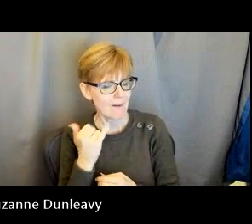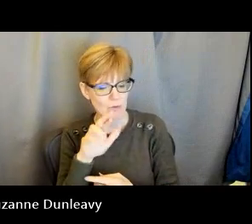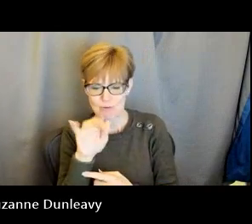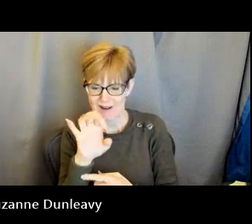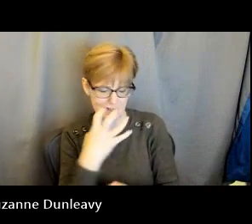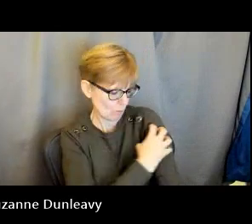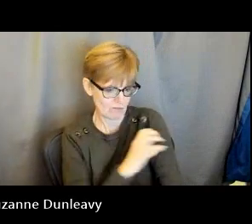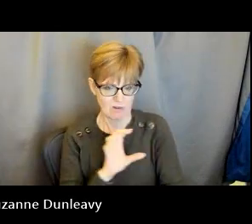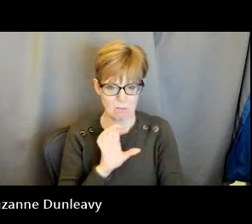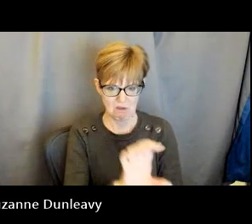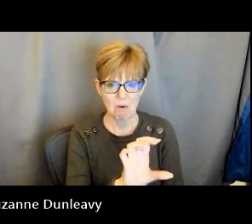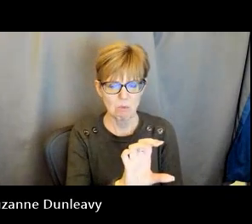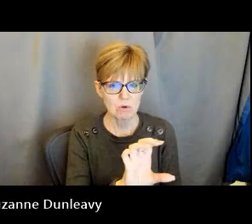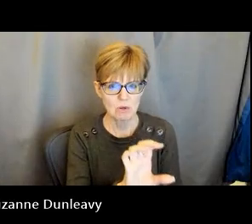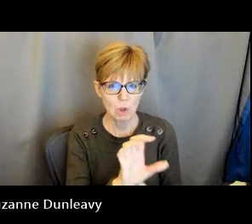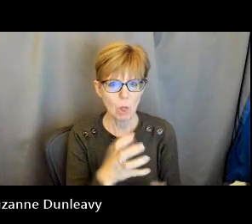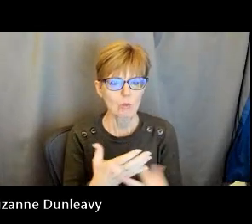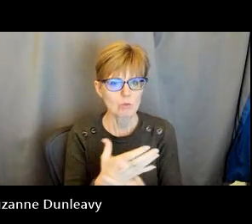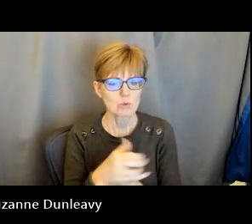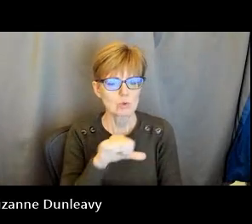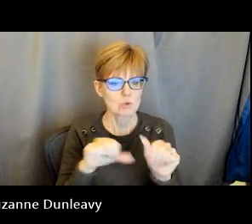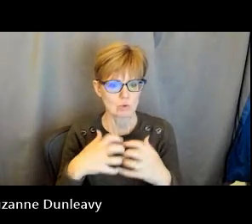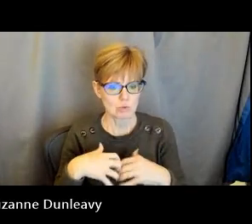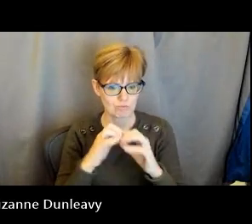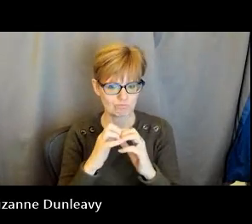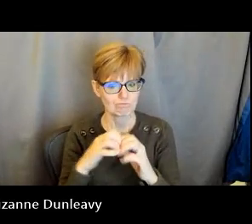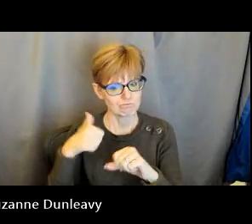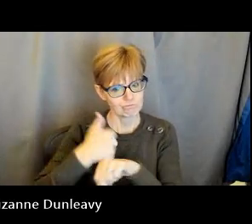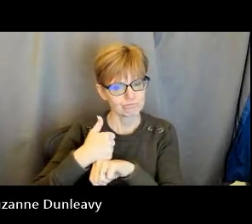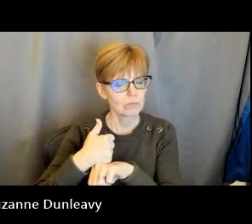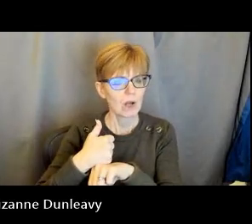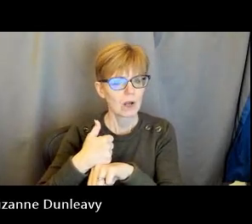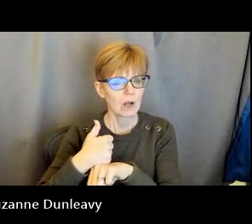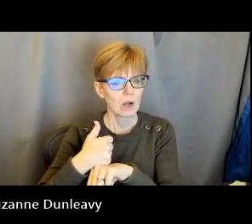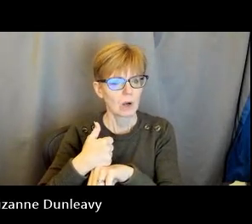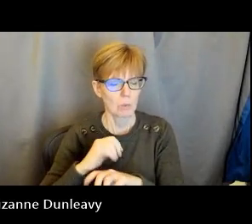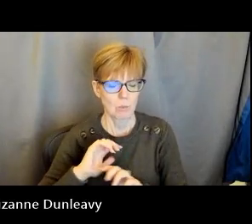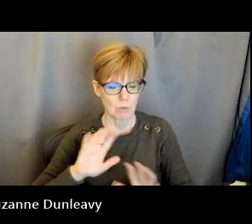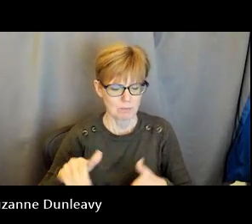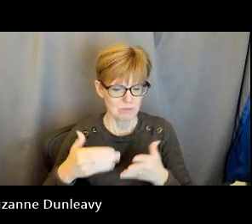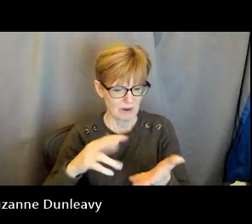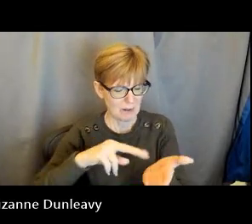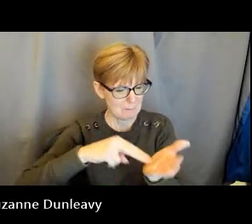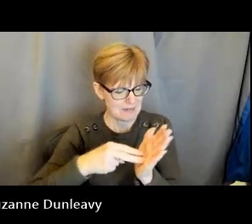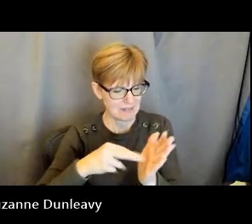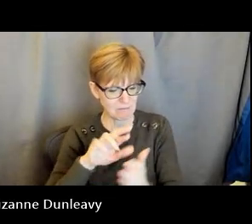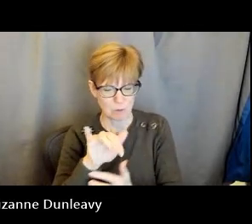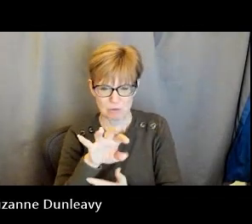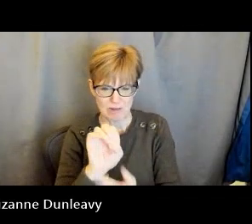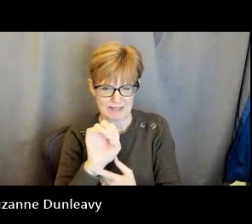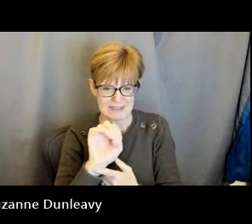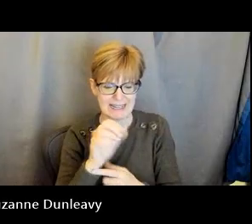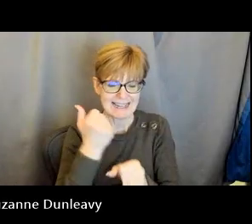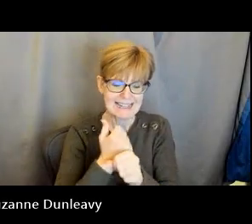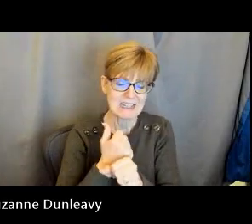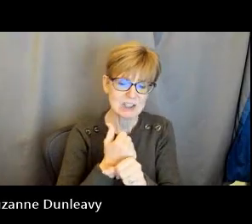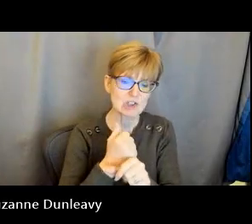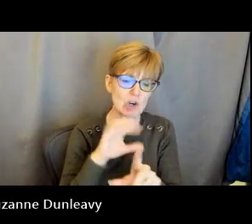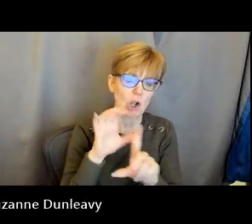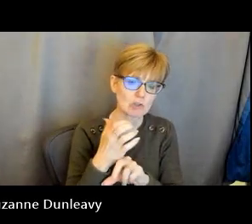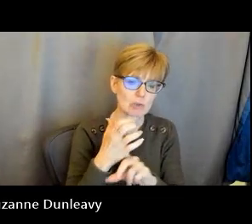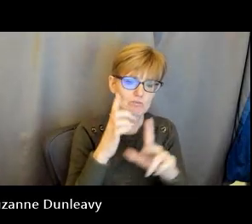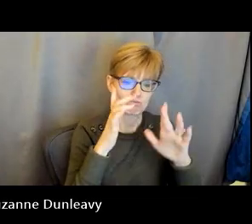its social construction, we have given it meaning. And it means something different in every society. However, across all